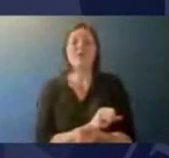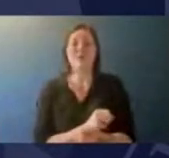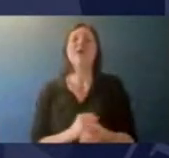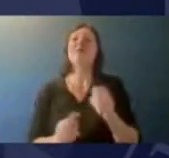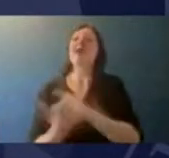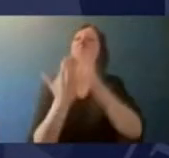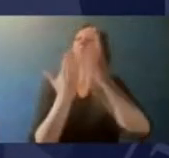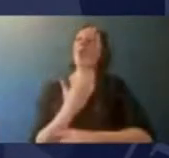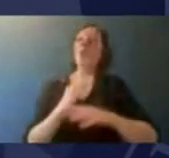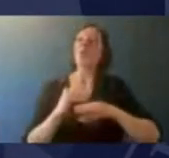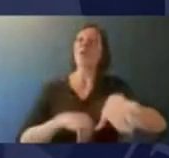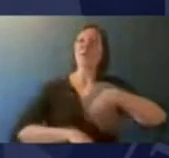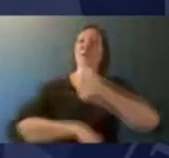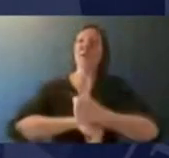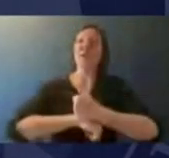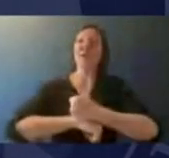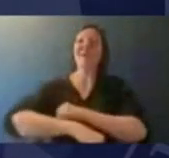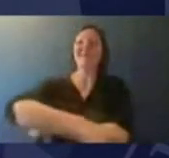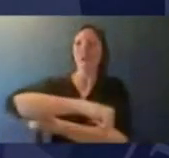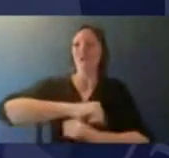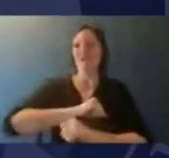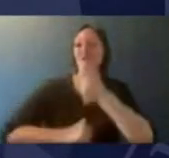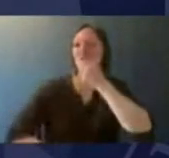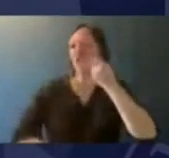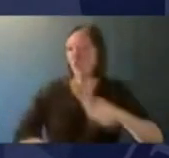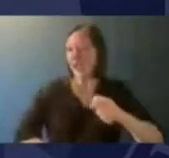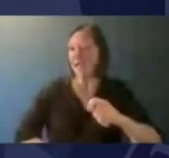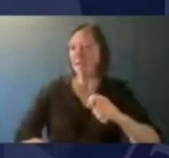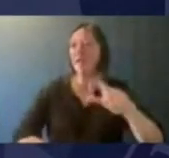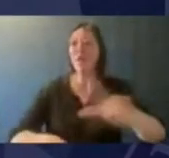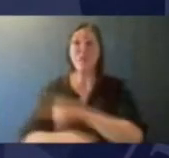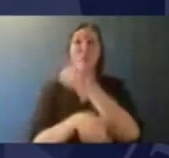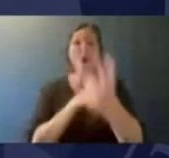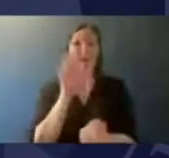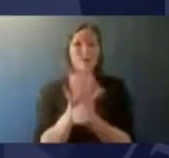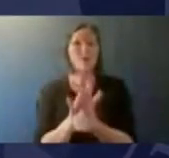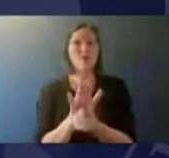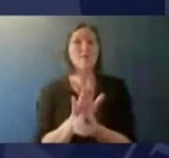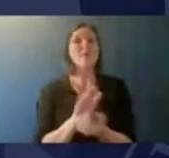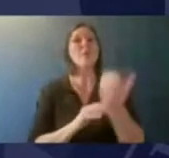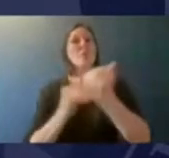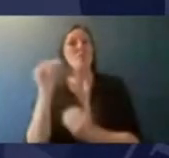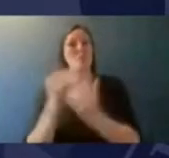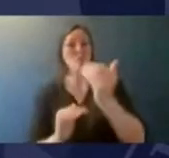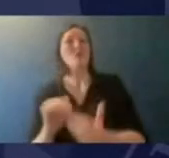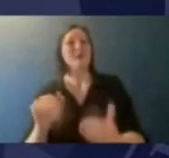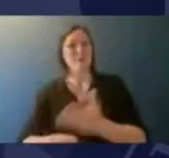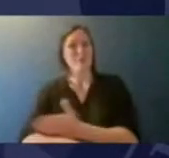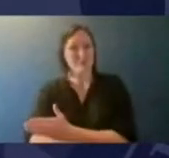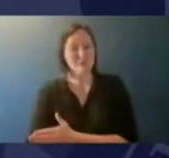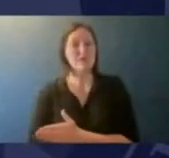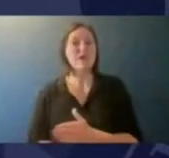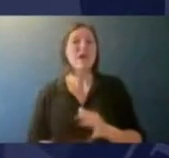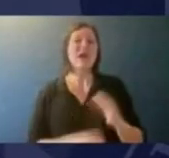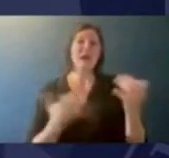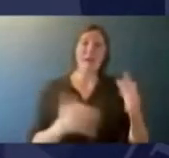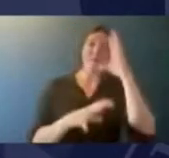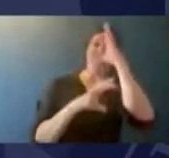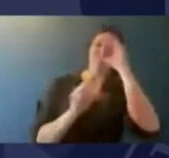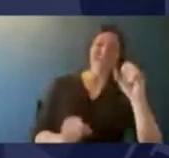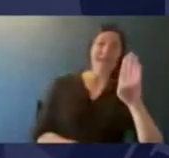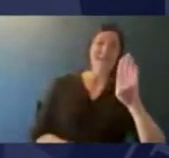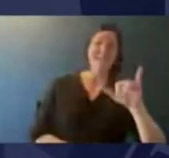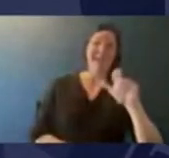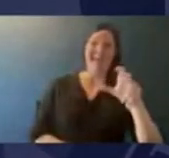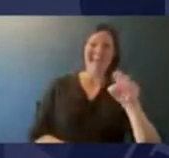the foundation for Ukraine's longer-term reconstruction. As President Biden has said,